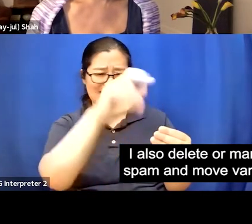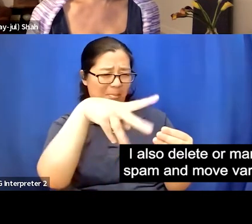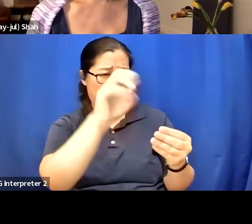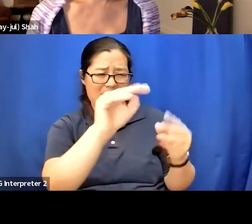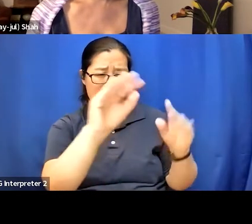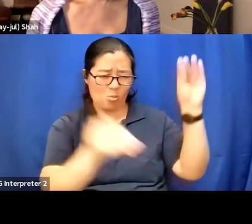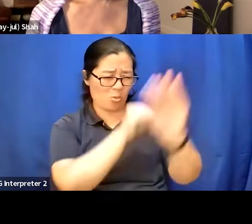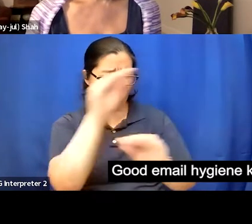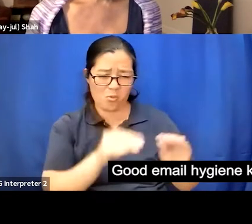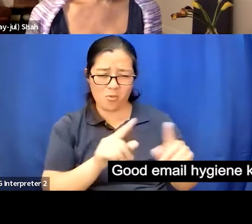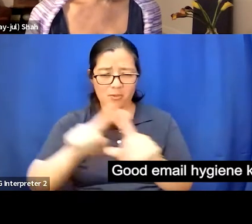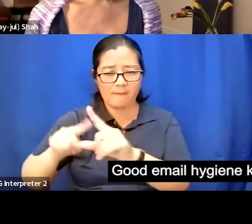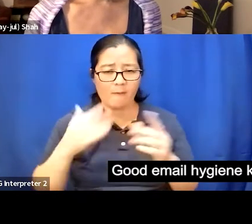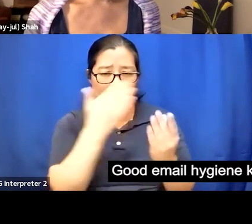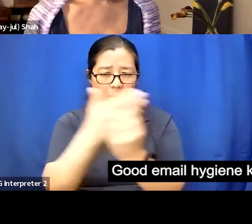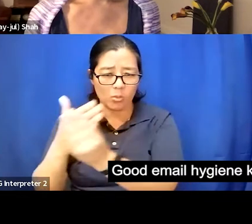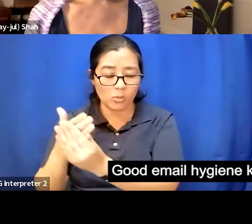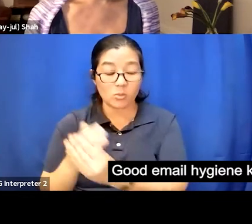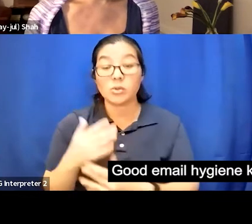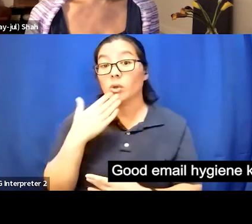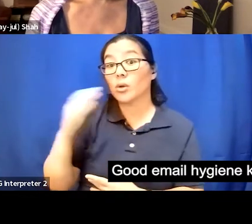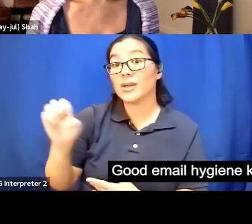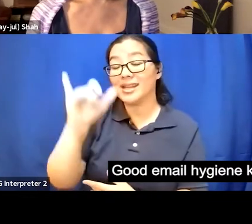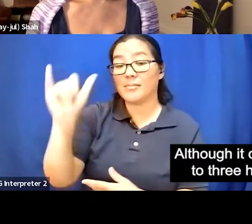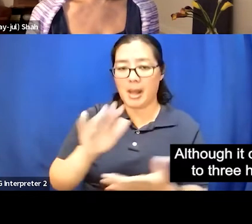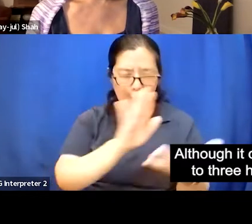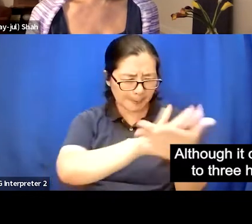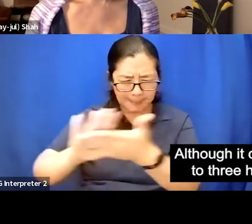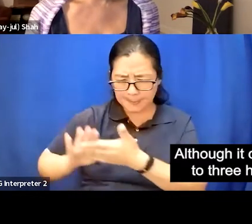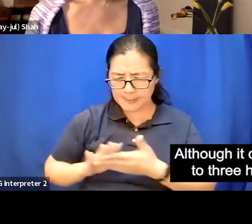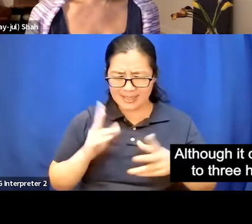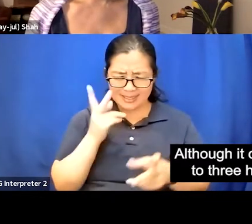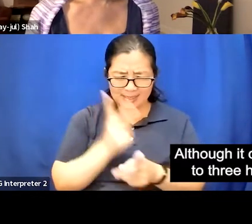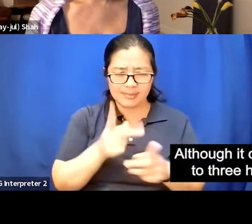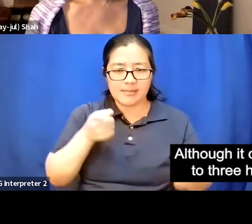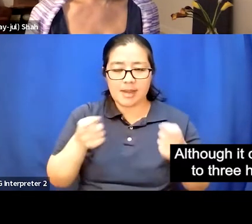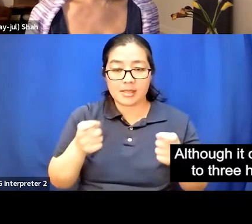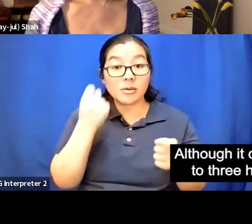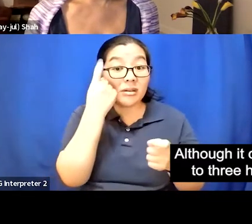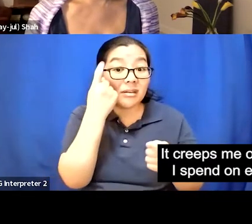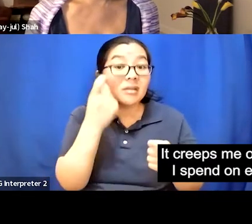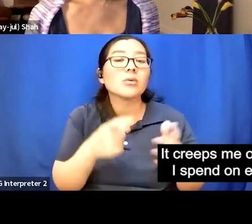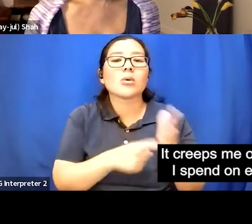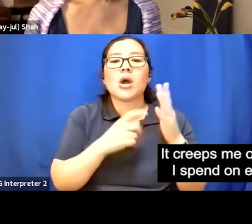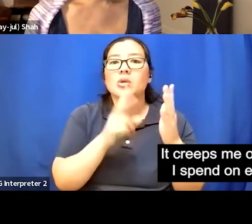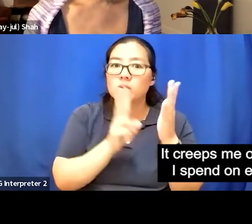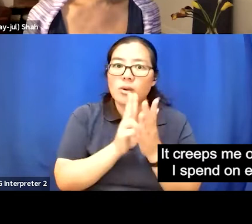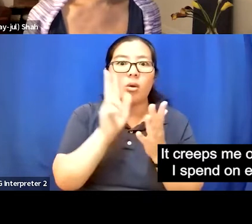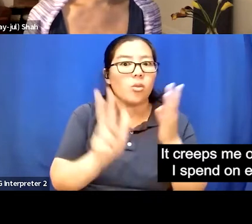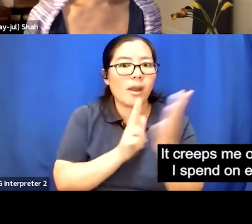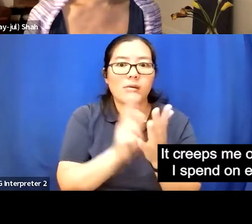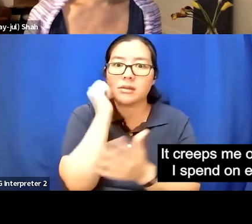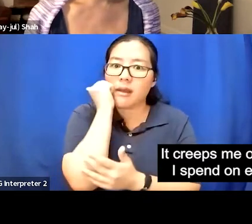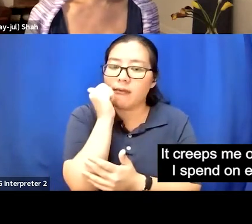folders. Good email hygiene keeps things manageable, although it can take me 2 to 3 hours per day. It creeps